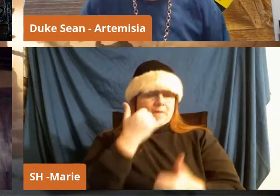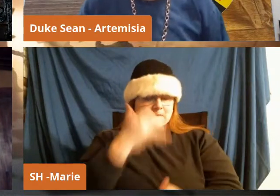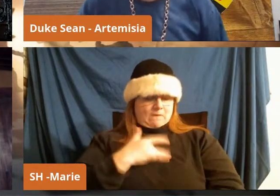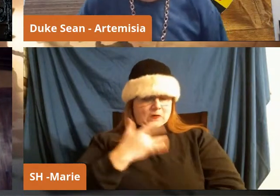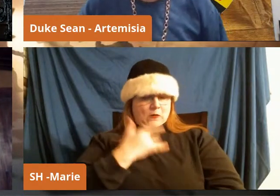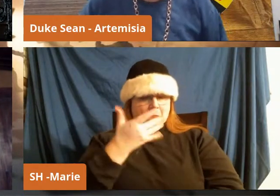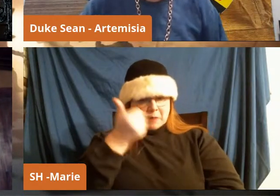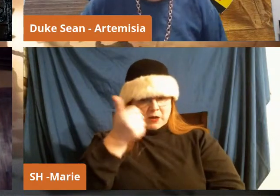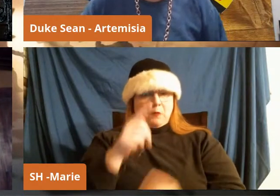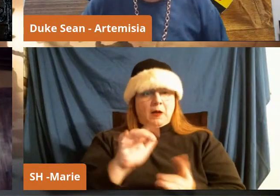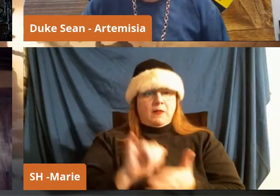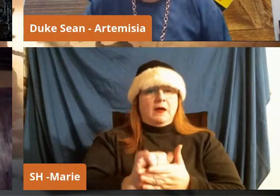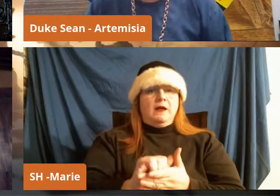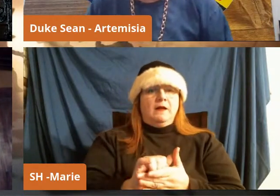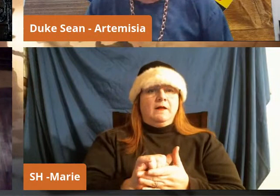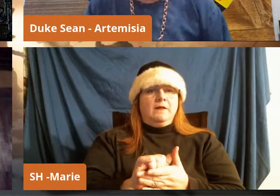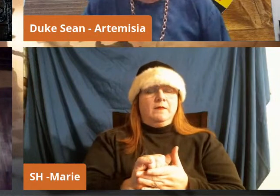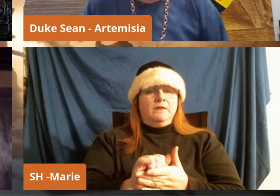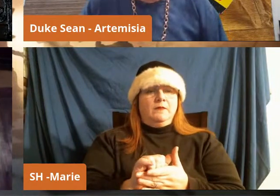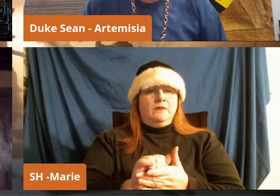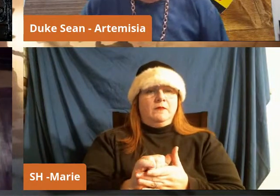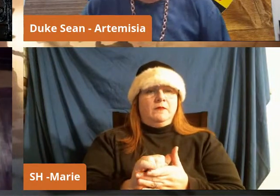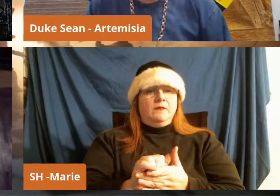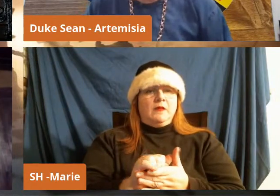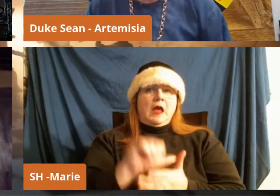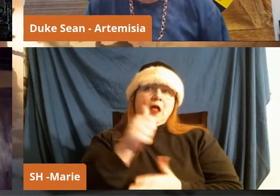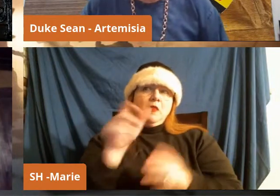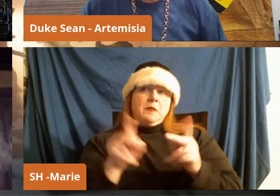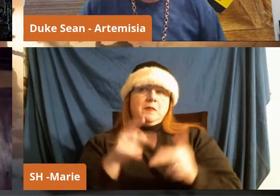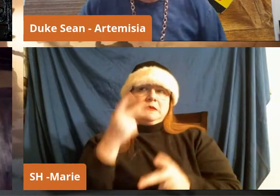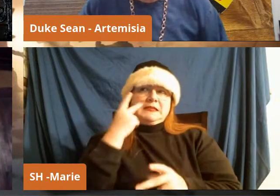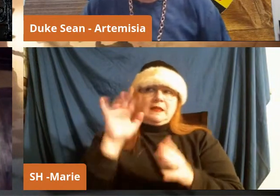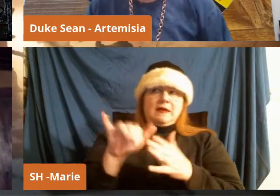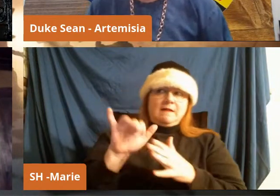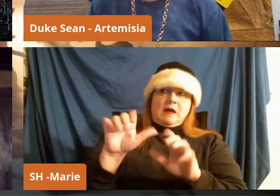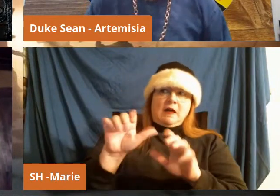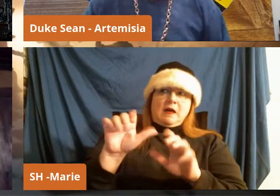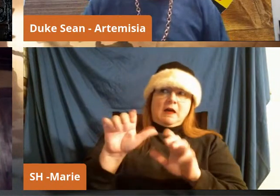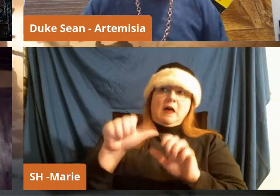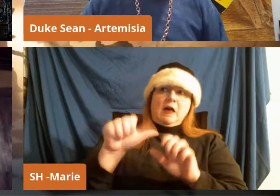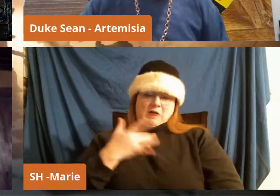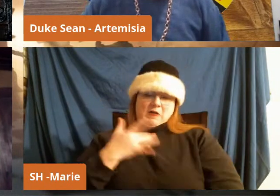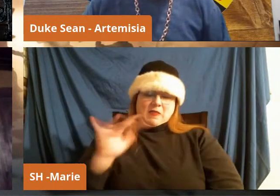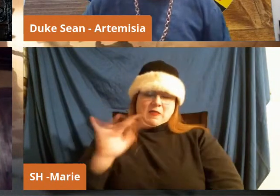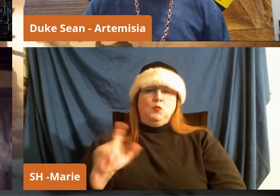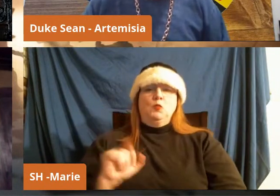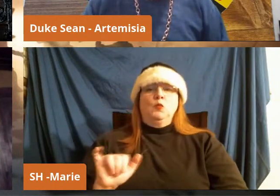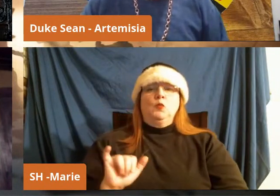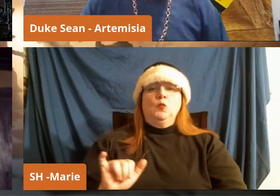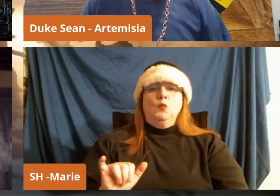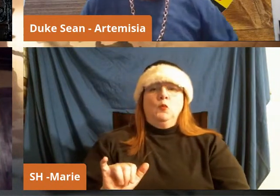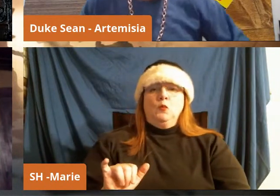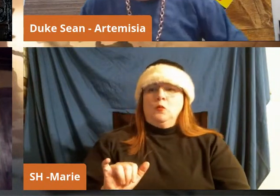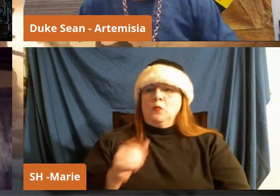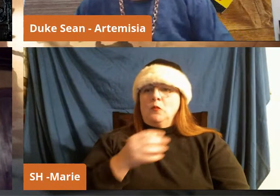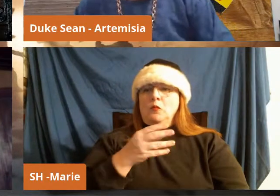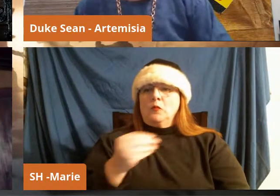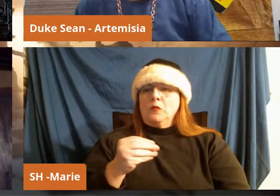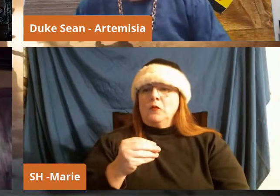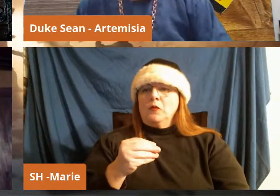about it. It lends itself out. Other people see that, they feel that. Agreed. Yeah. And